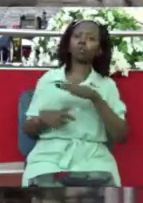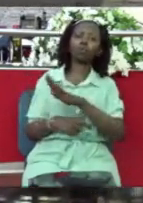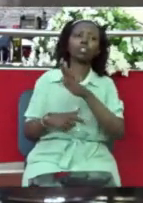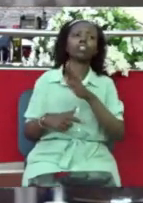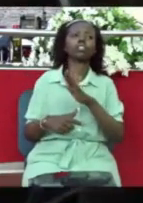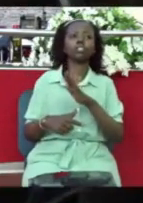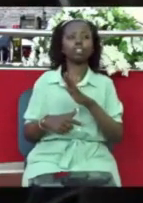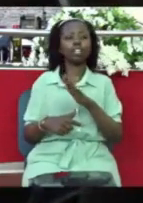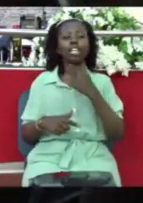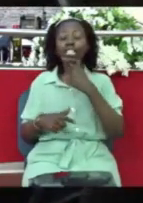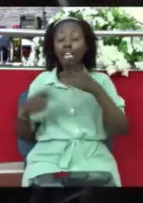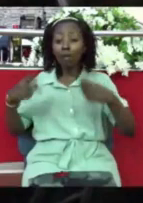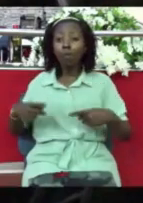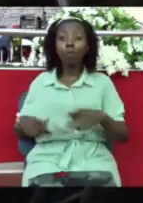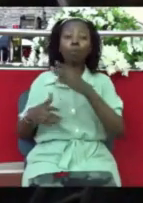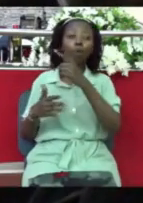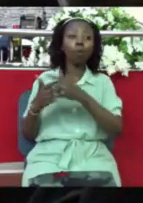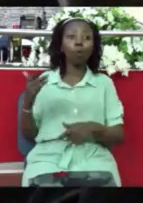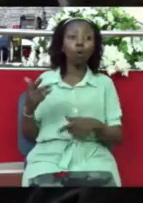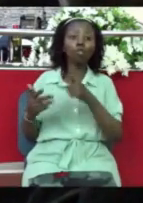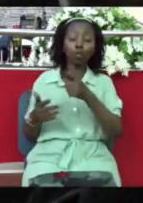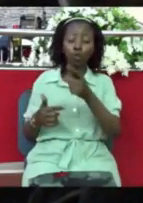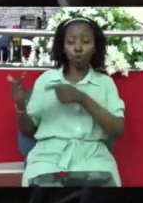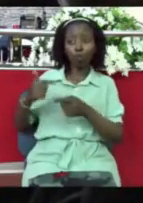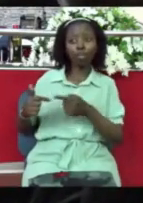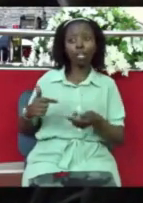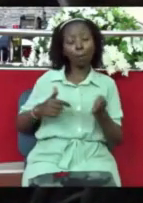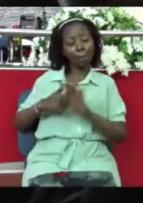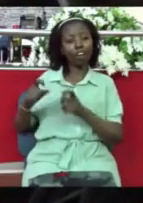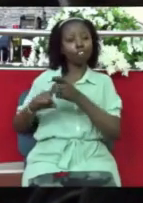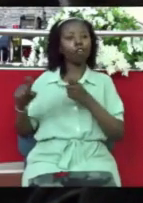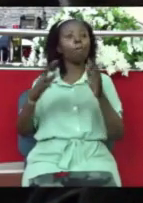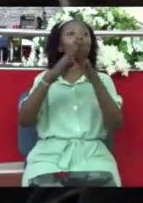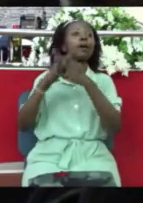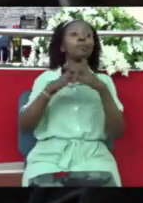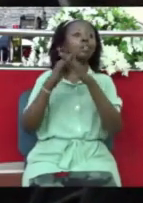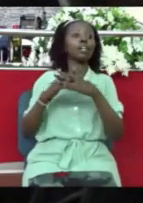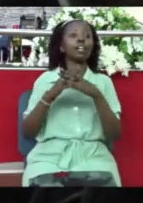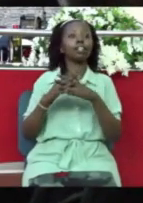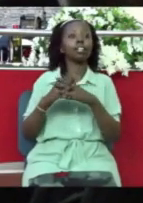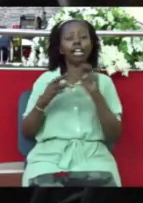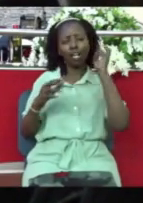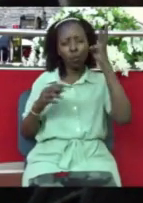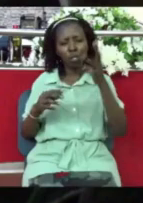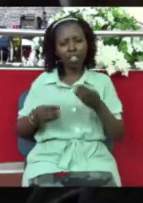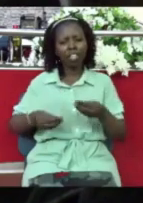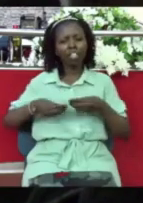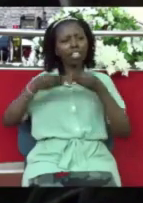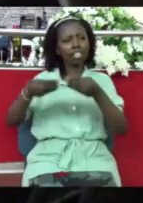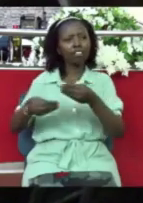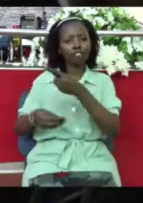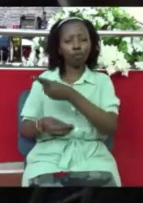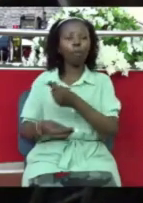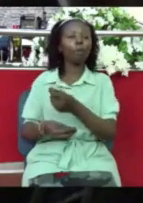lugha yako. Tell them what you bring to this country. Ukawaambia ni nini utaleta katika hii nchi. And they will give you money. Na watakupa. Actually,